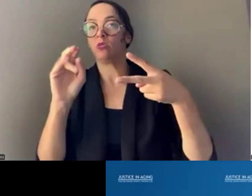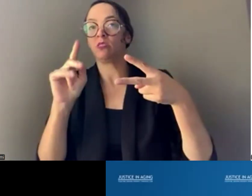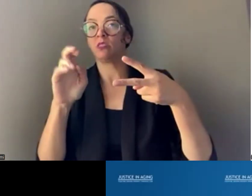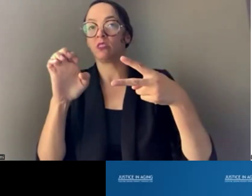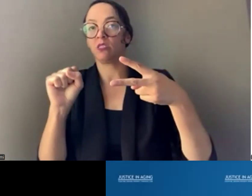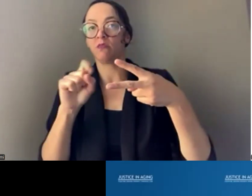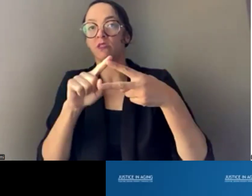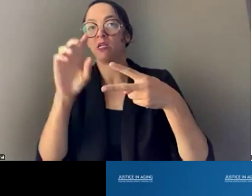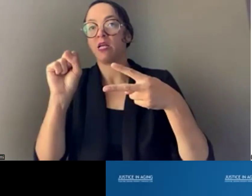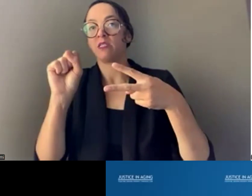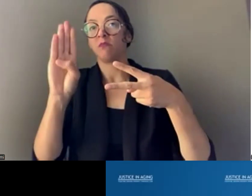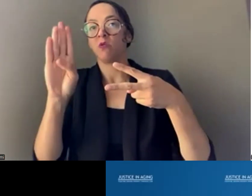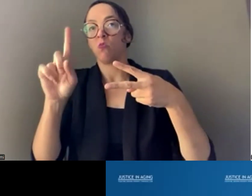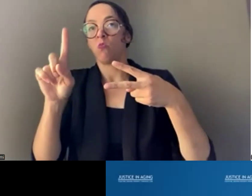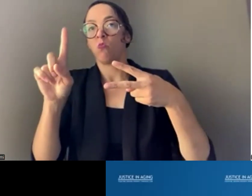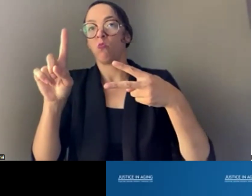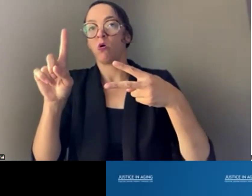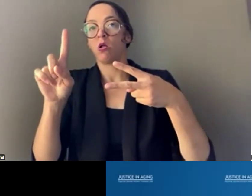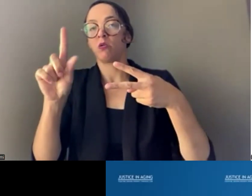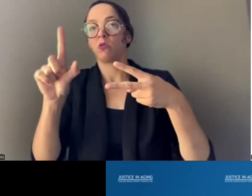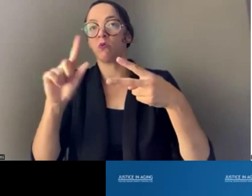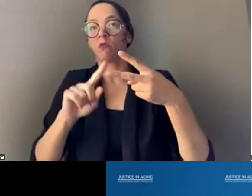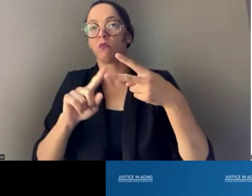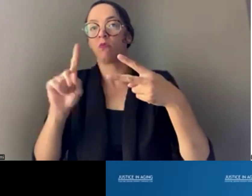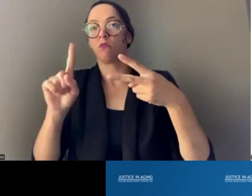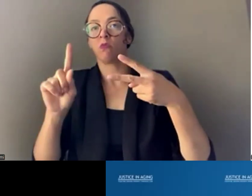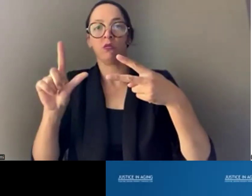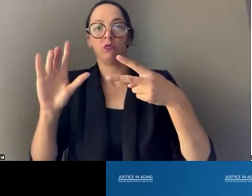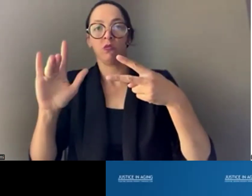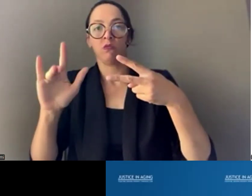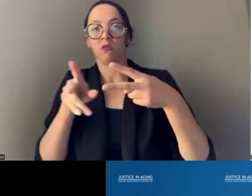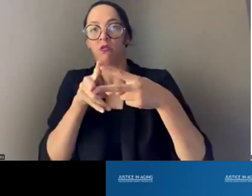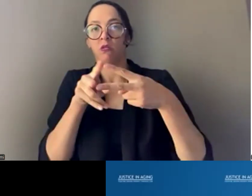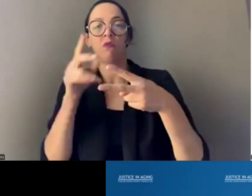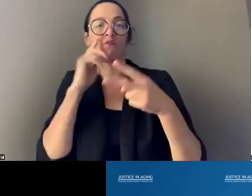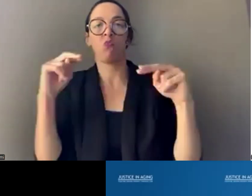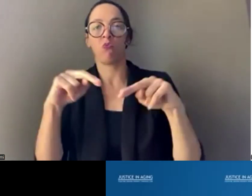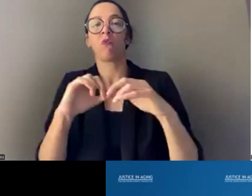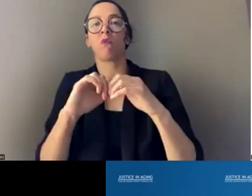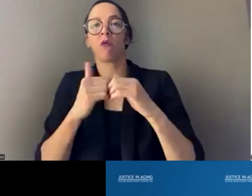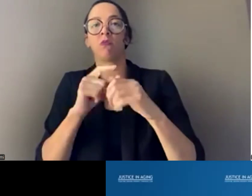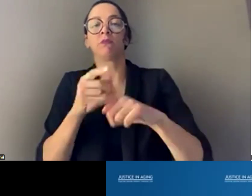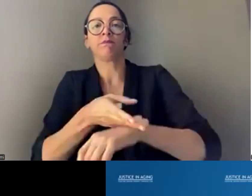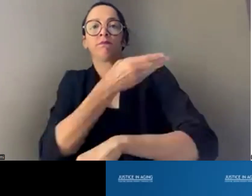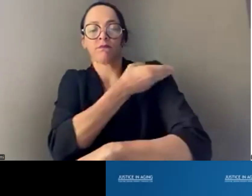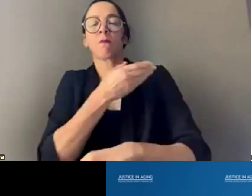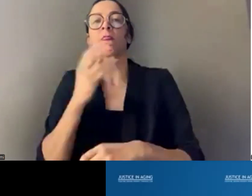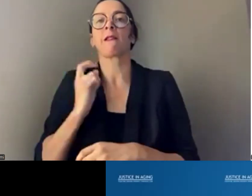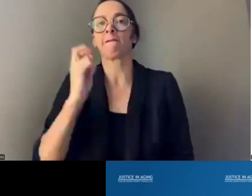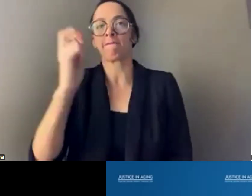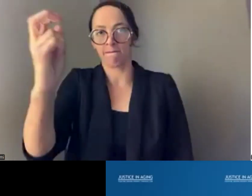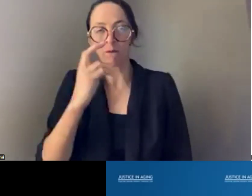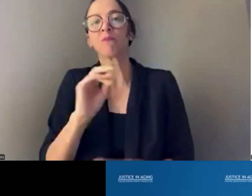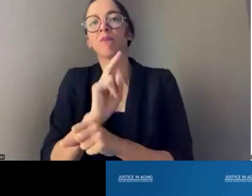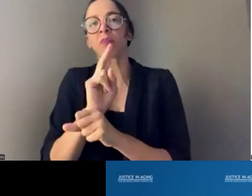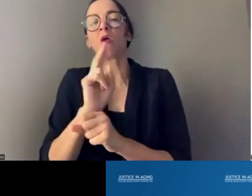focus on assessing the actual needs throughout the state for transportation and utilizing recommendations to ensure policy,